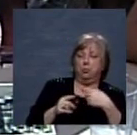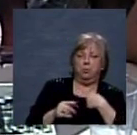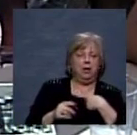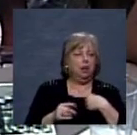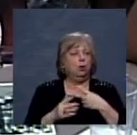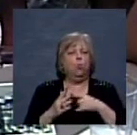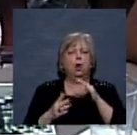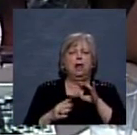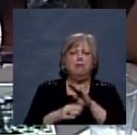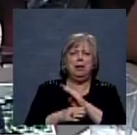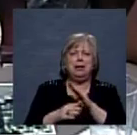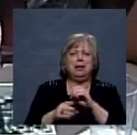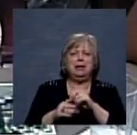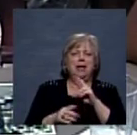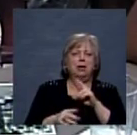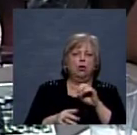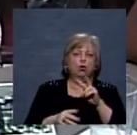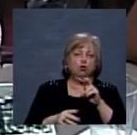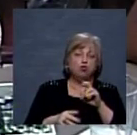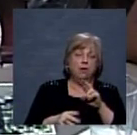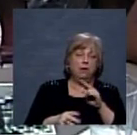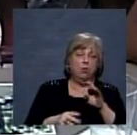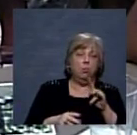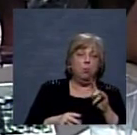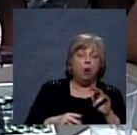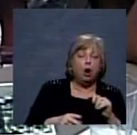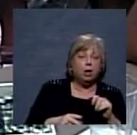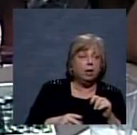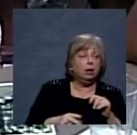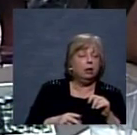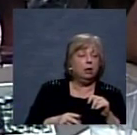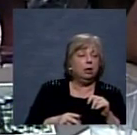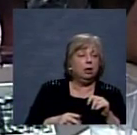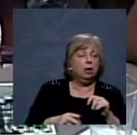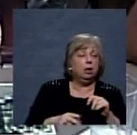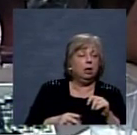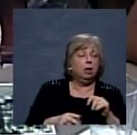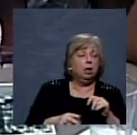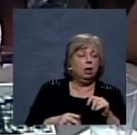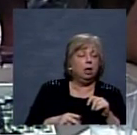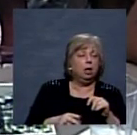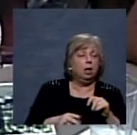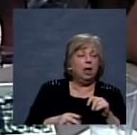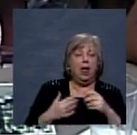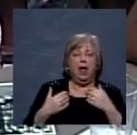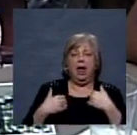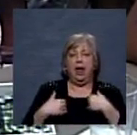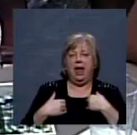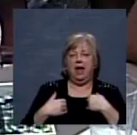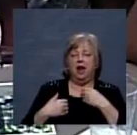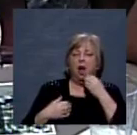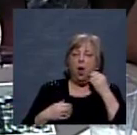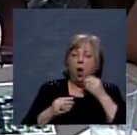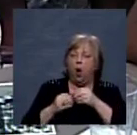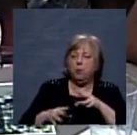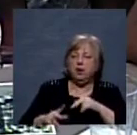what if businesses in the River Market were being plagued by transients,